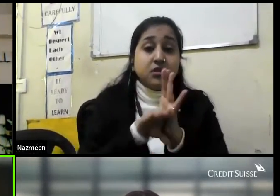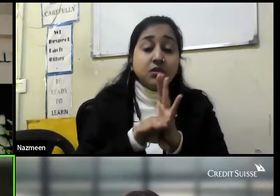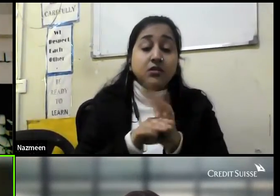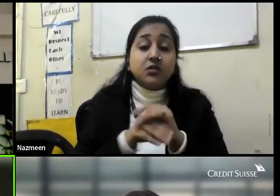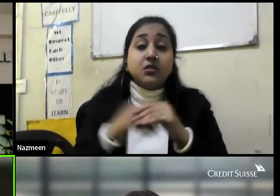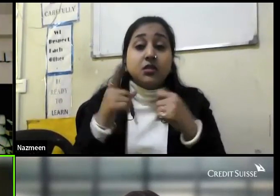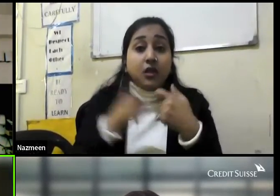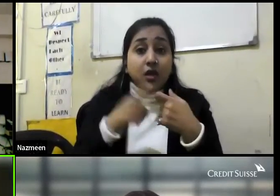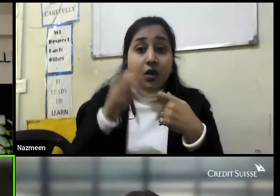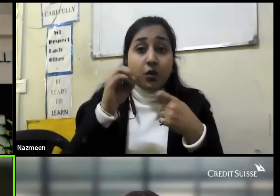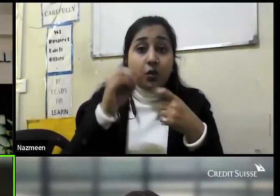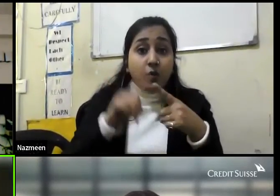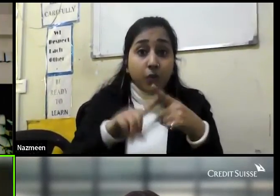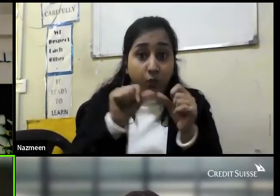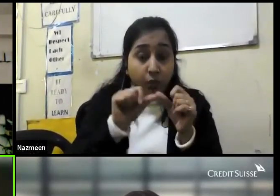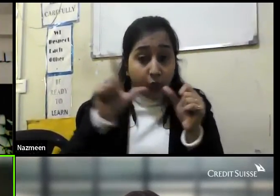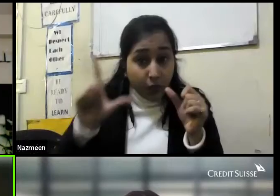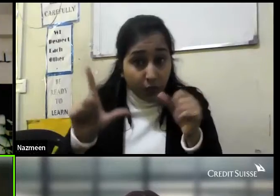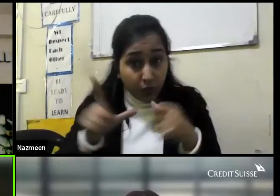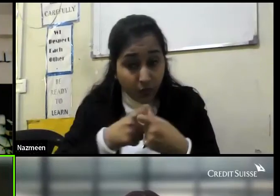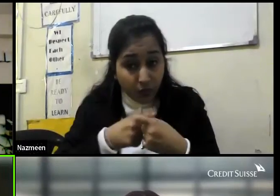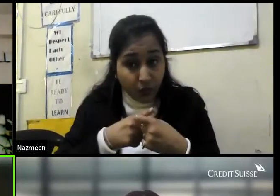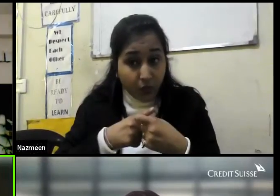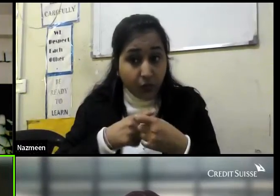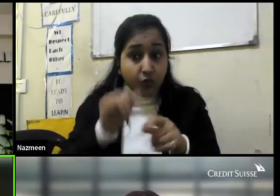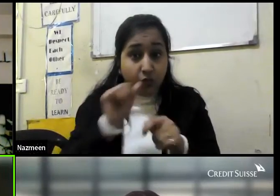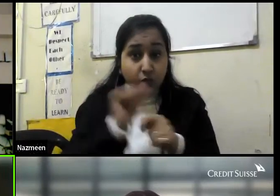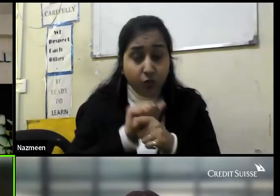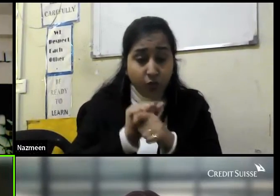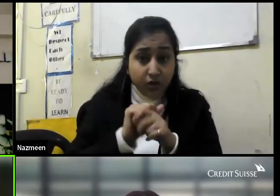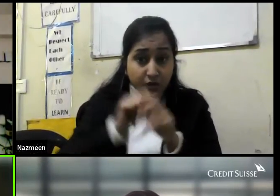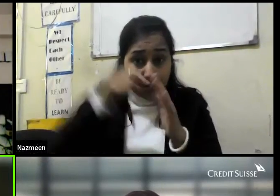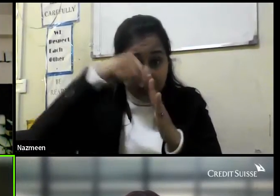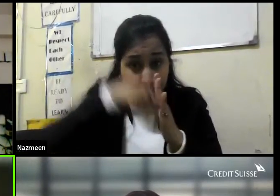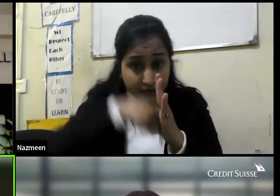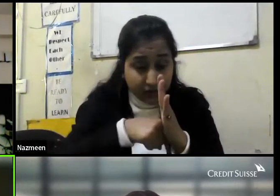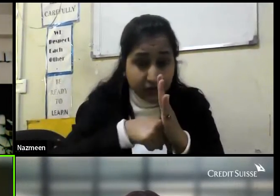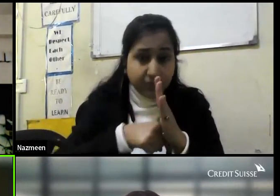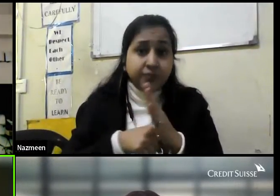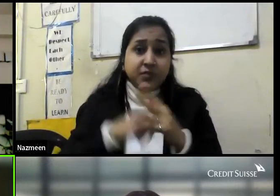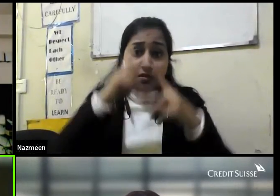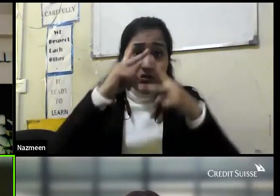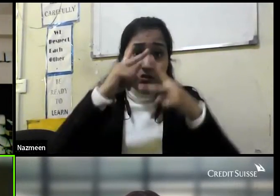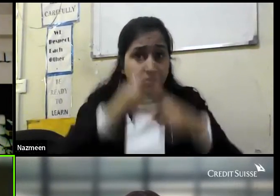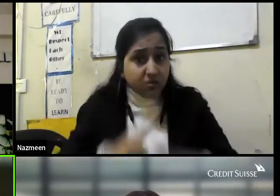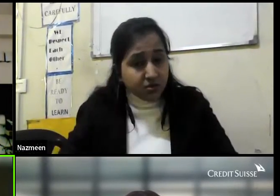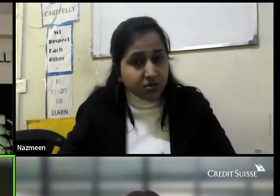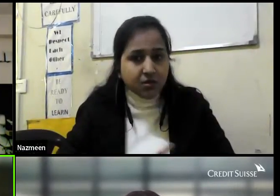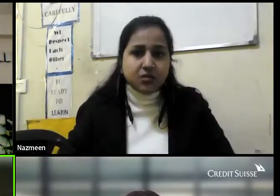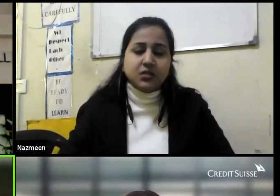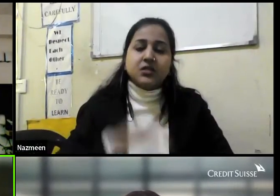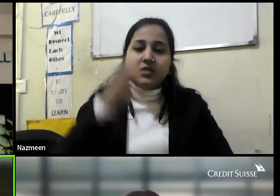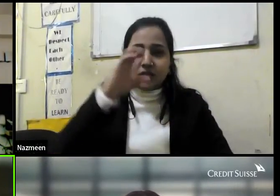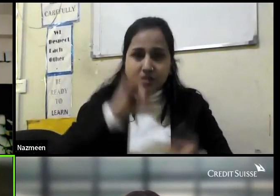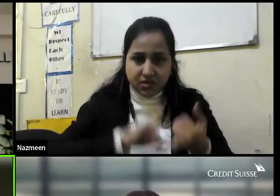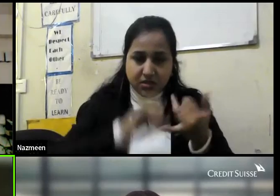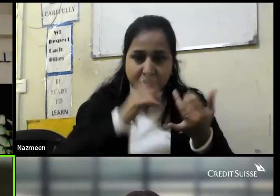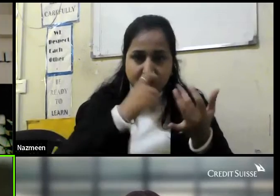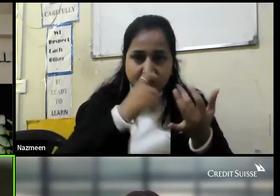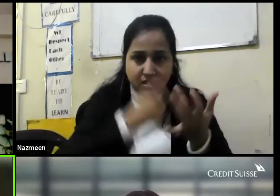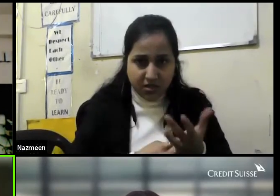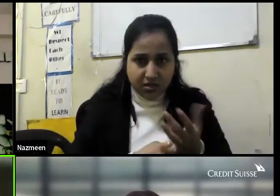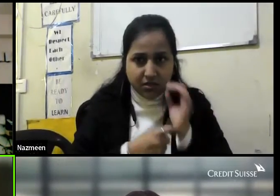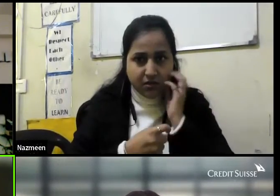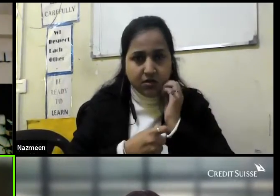has worked, we do deep work and we do sustainable, even with CSR partners, and Sarthak will